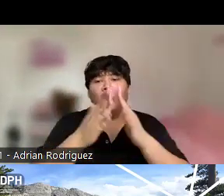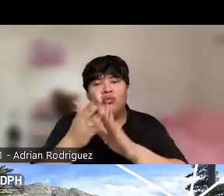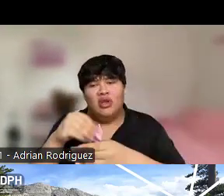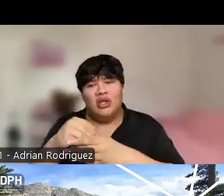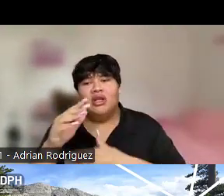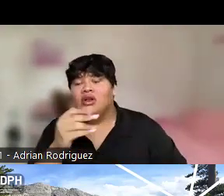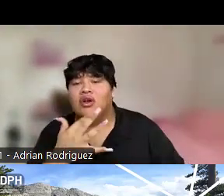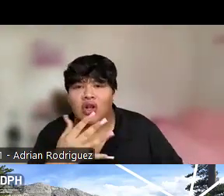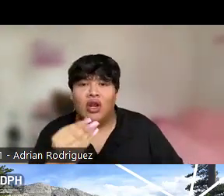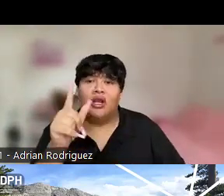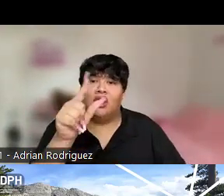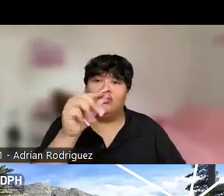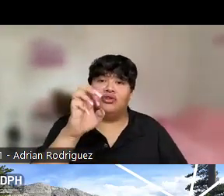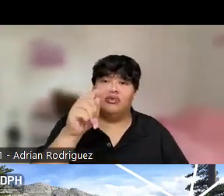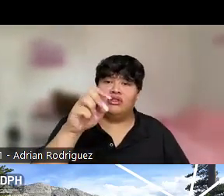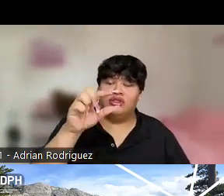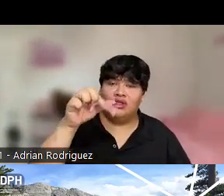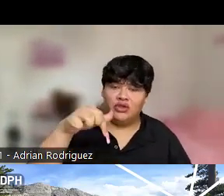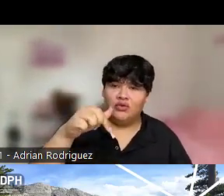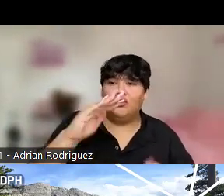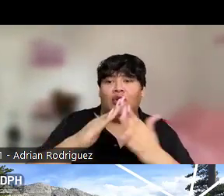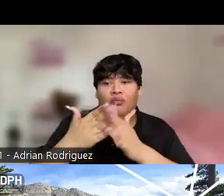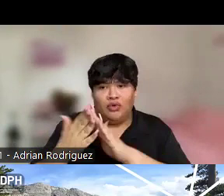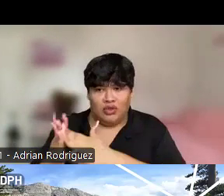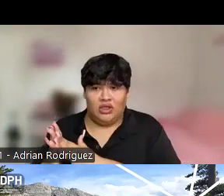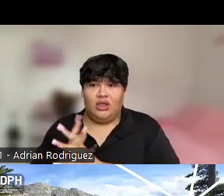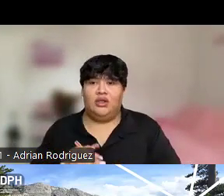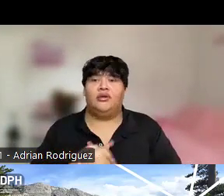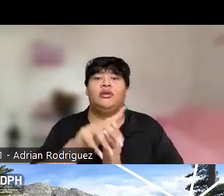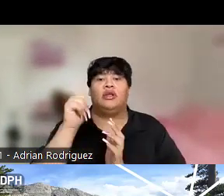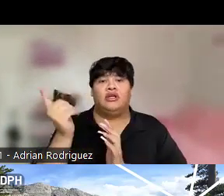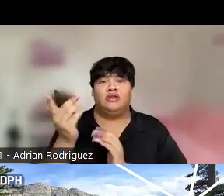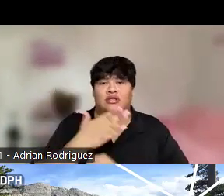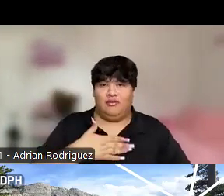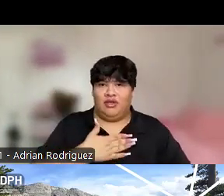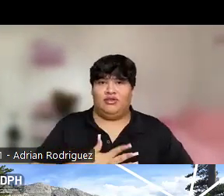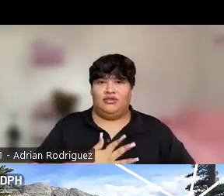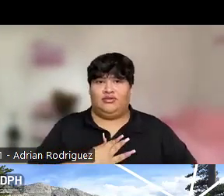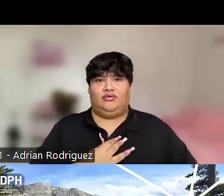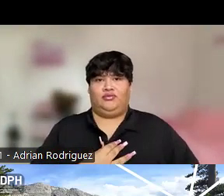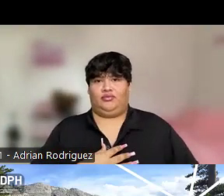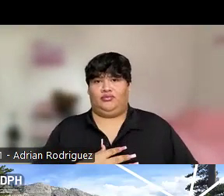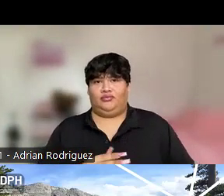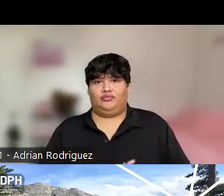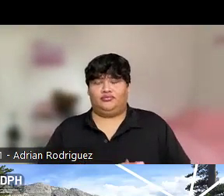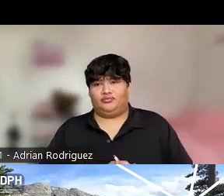the LGBTQ+ community. Next slide, please.